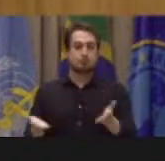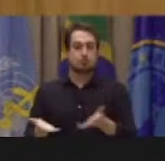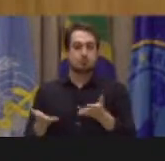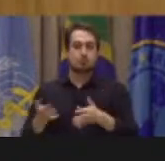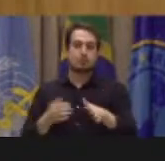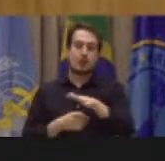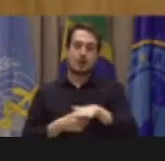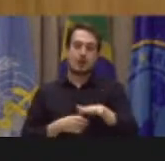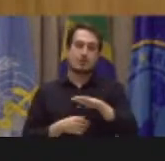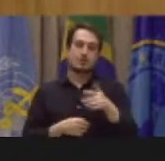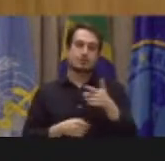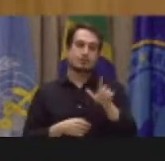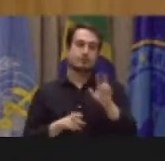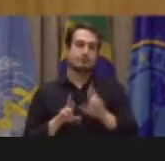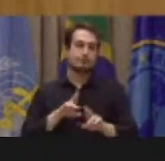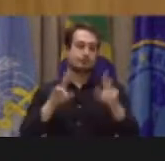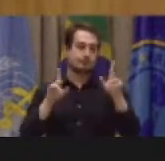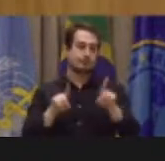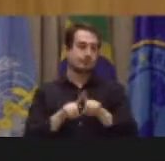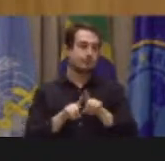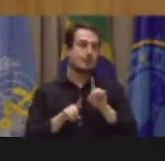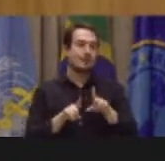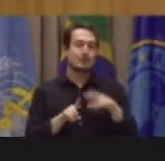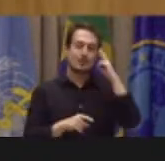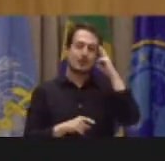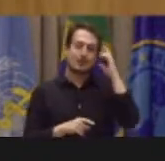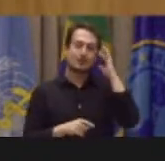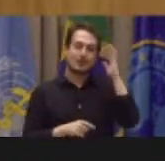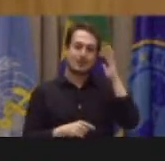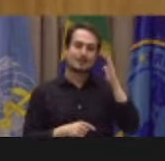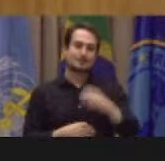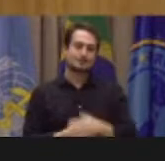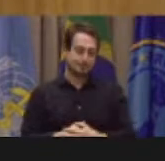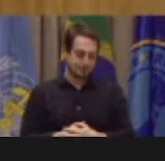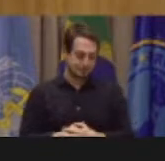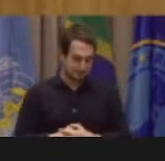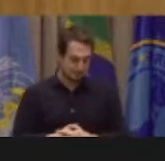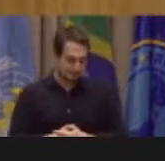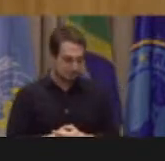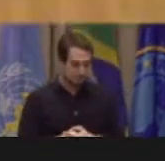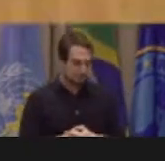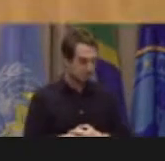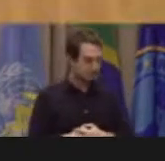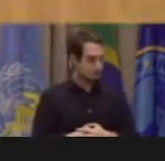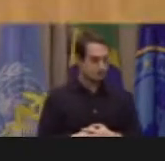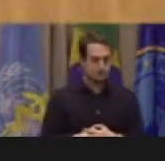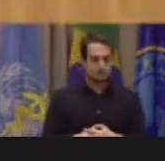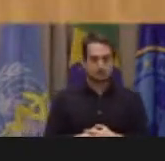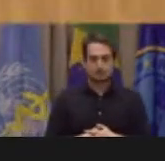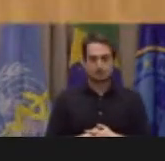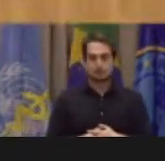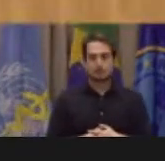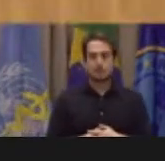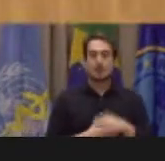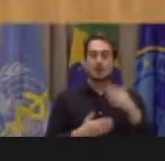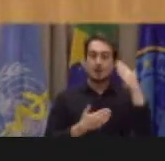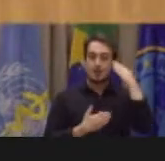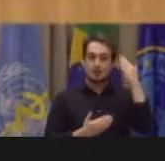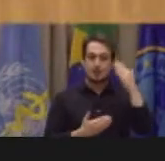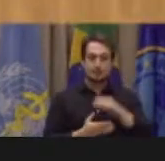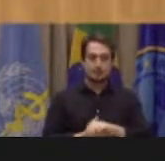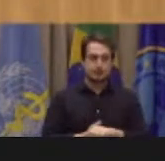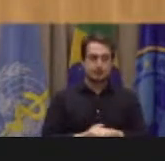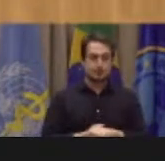this electronic chart, we can still contribute to the platform. Thank you. Thank you,